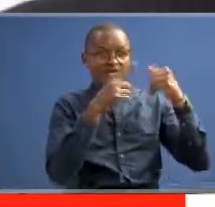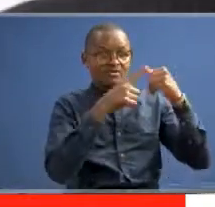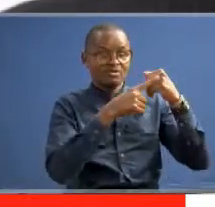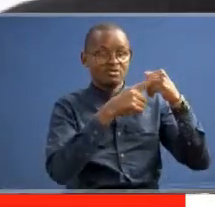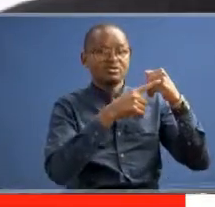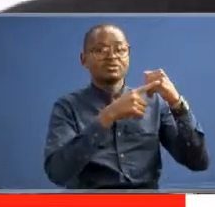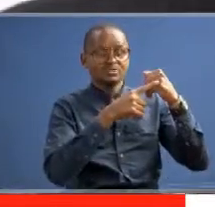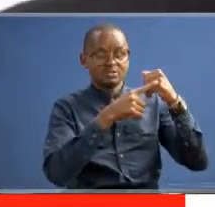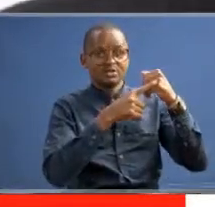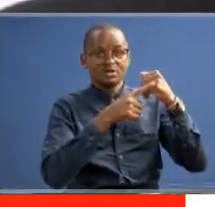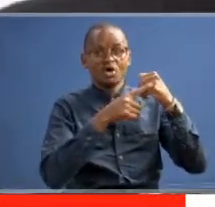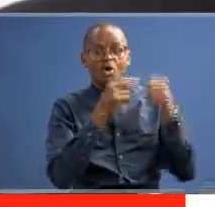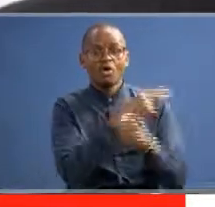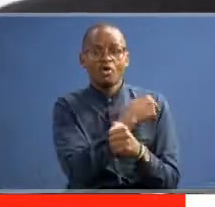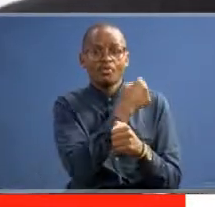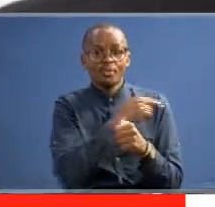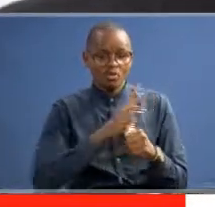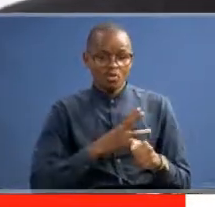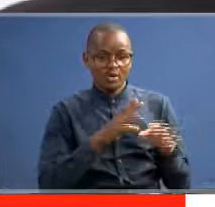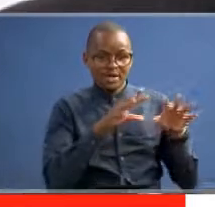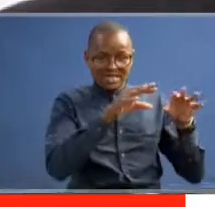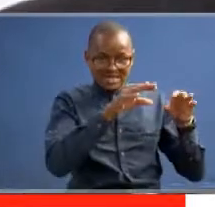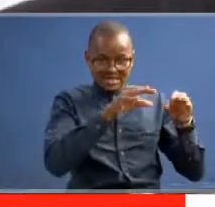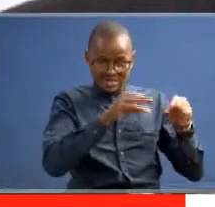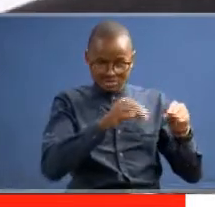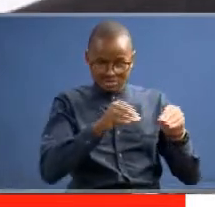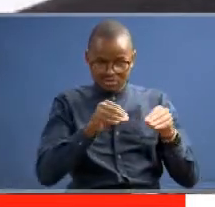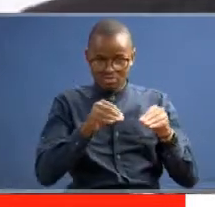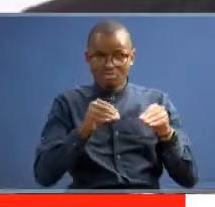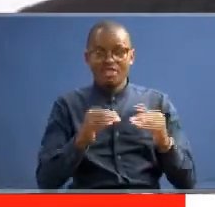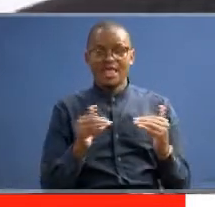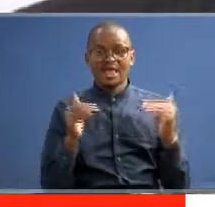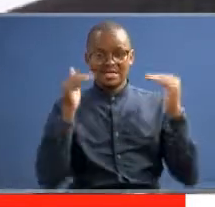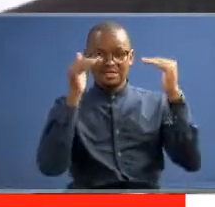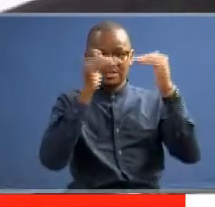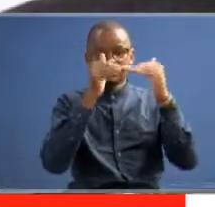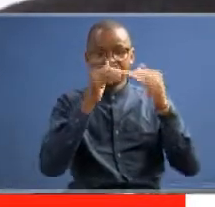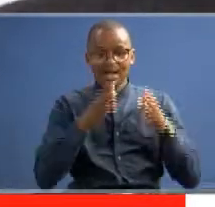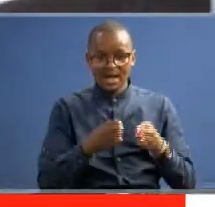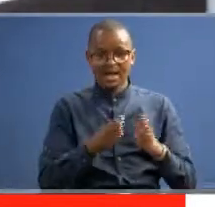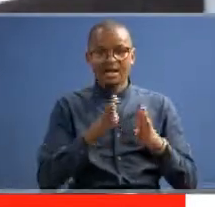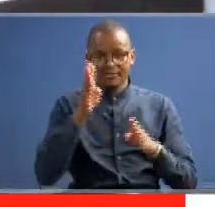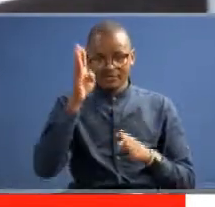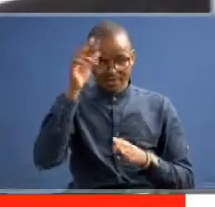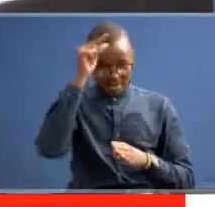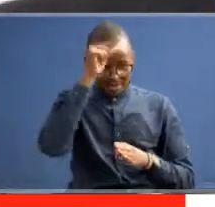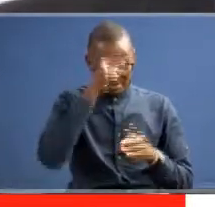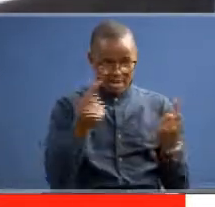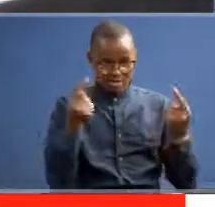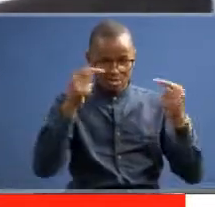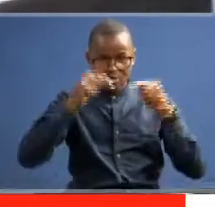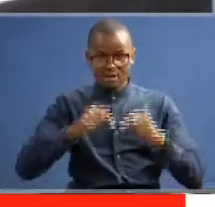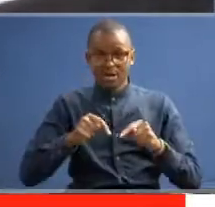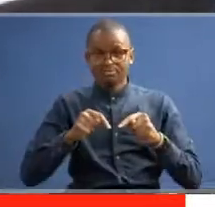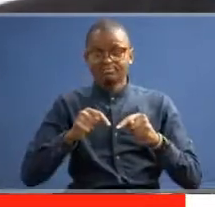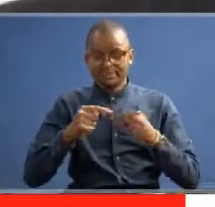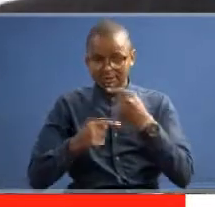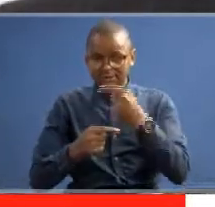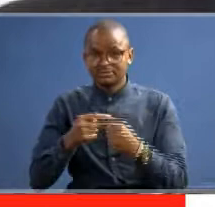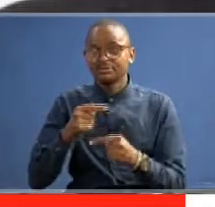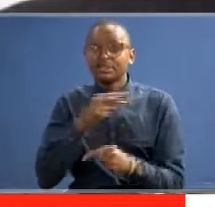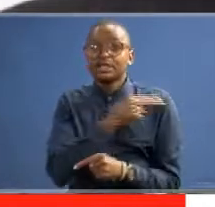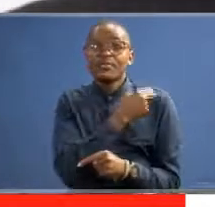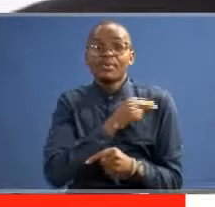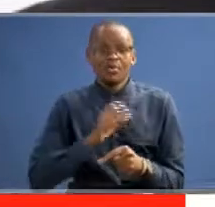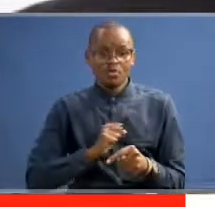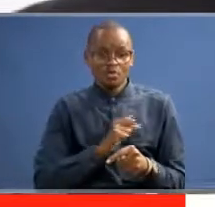hospital in a county. We took the unprecedented step of allowing national government to come in, run this hospital